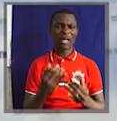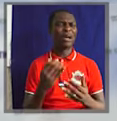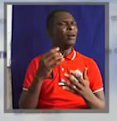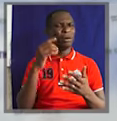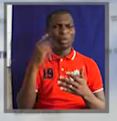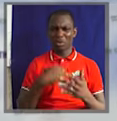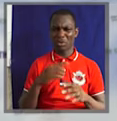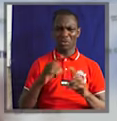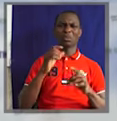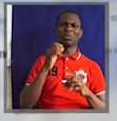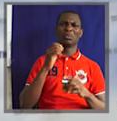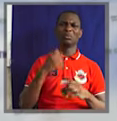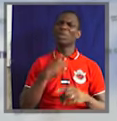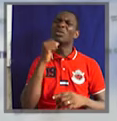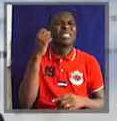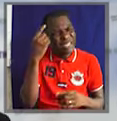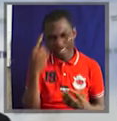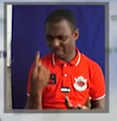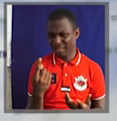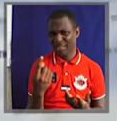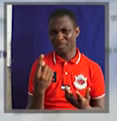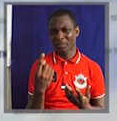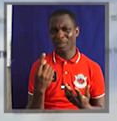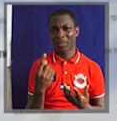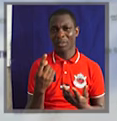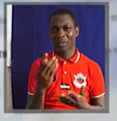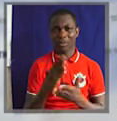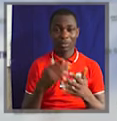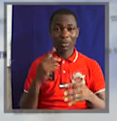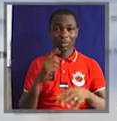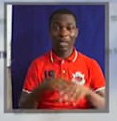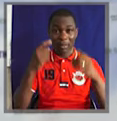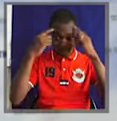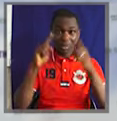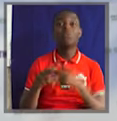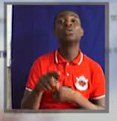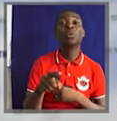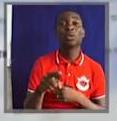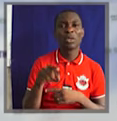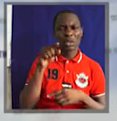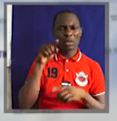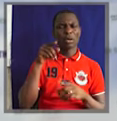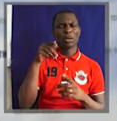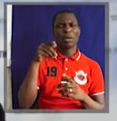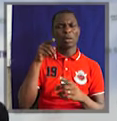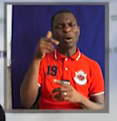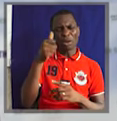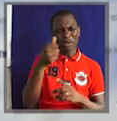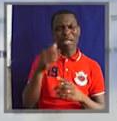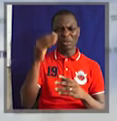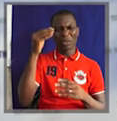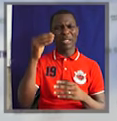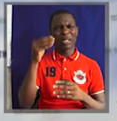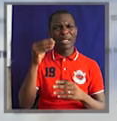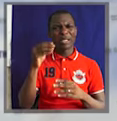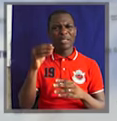"I feel the million umpono mentiase." I told Abia, "Yana ibitu wana." Who to me ya eni amabia? Wow, we are no ours and business